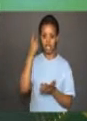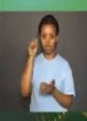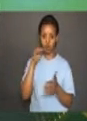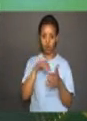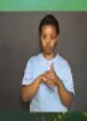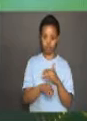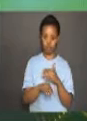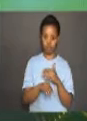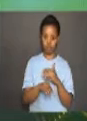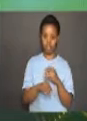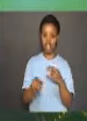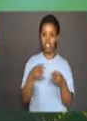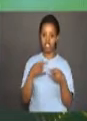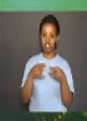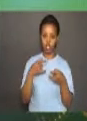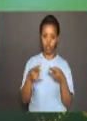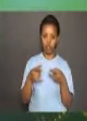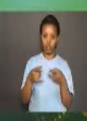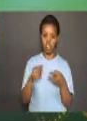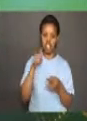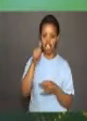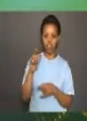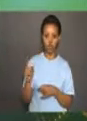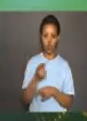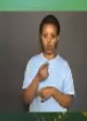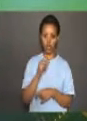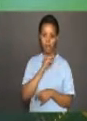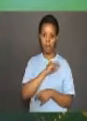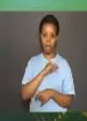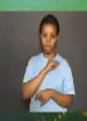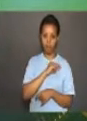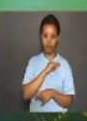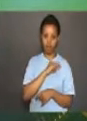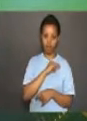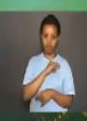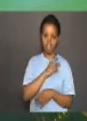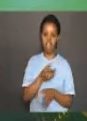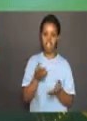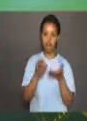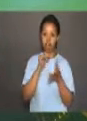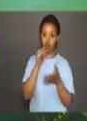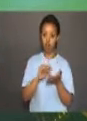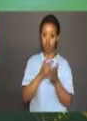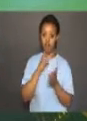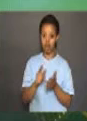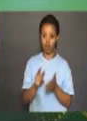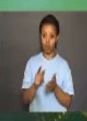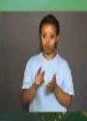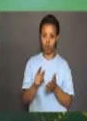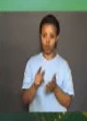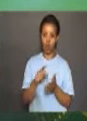theory, species lose characteristics they do not require or do